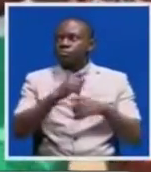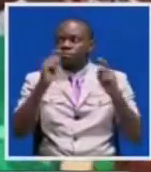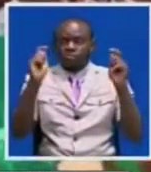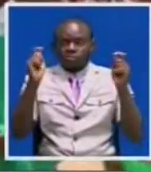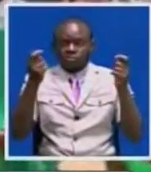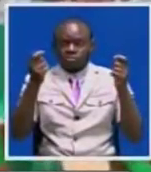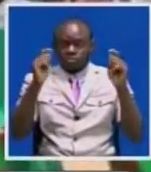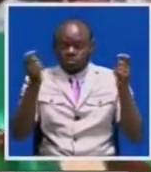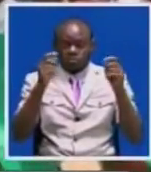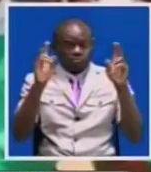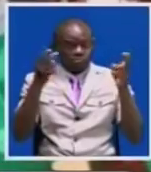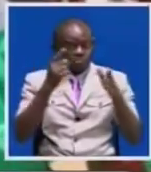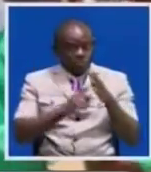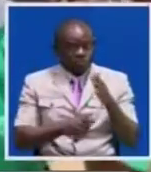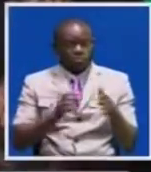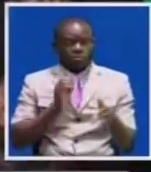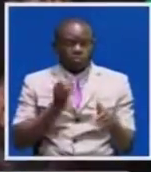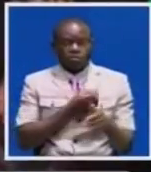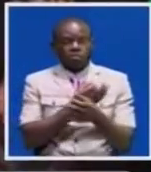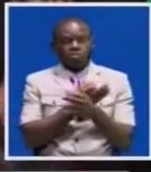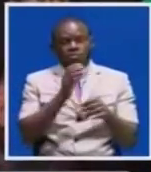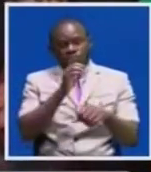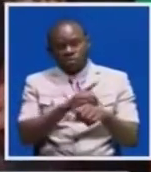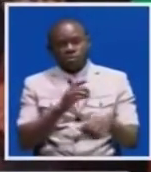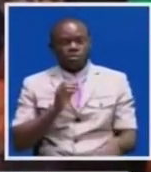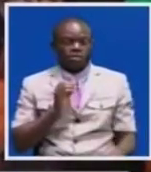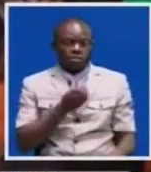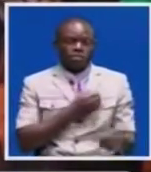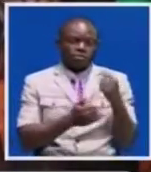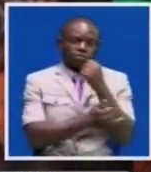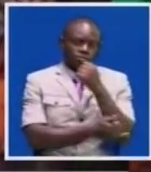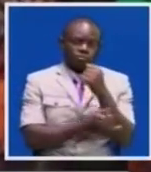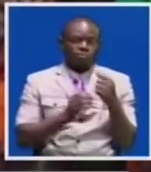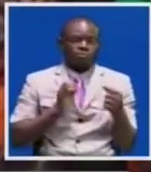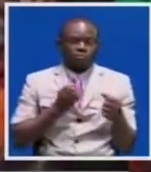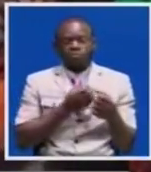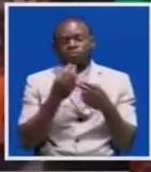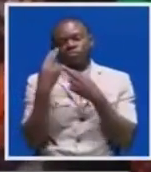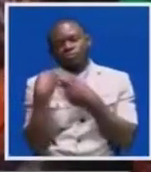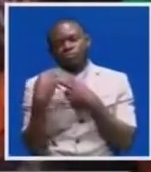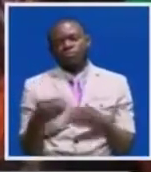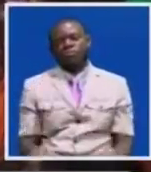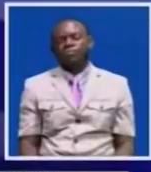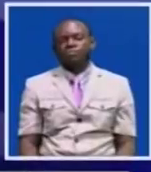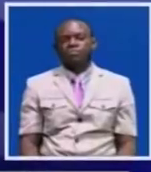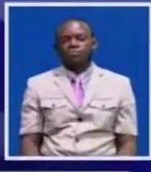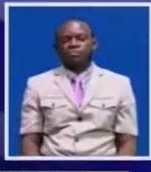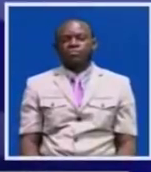Our Country, Our Responsibility. Kasabula Muchinga, ZNBC News in Chilanga.